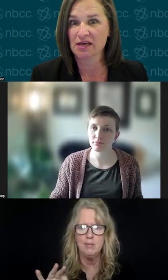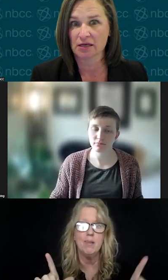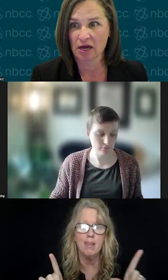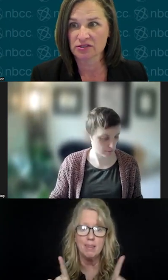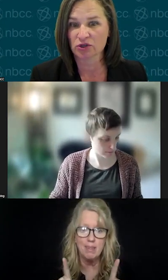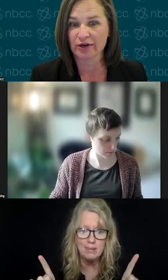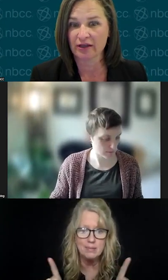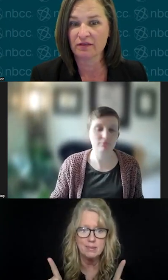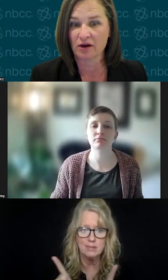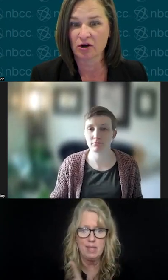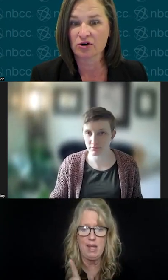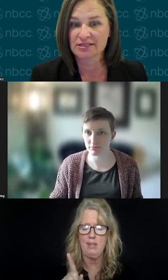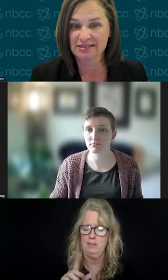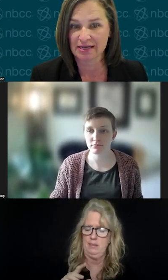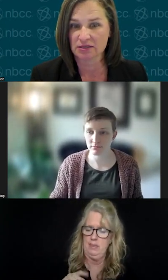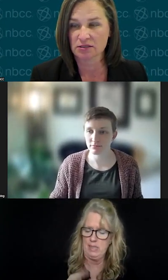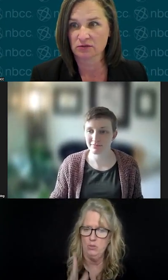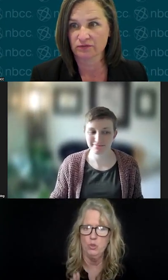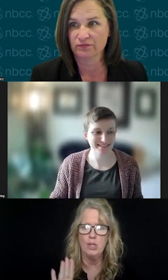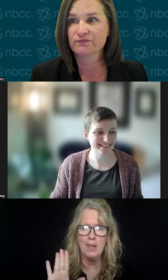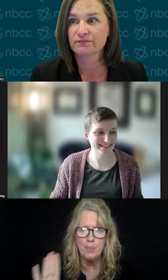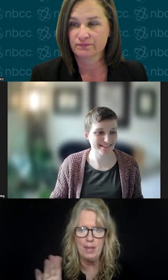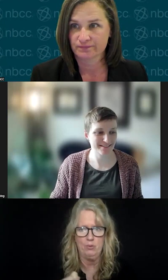licensed as a counselor in their state.